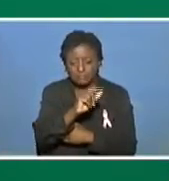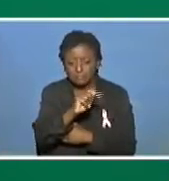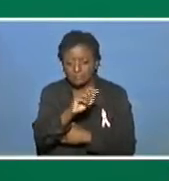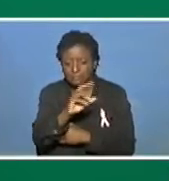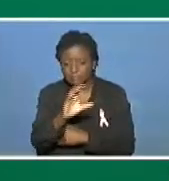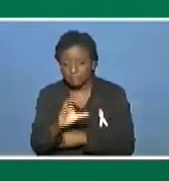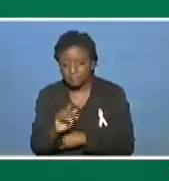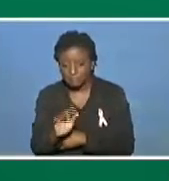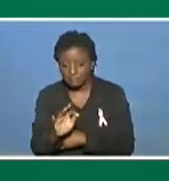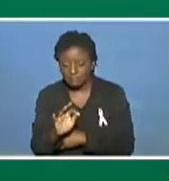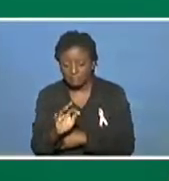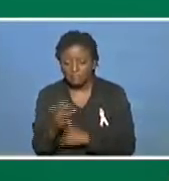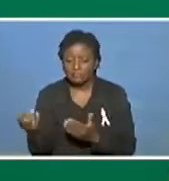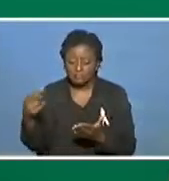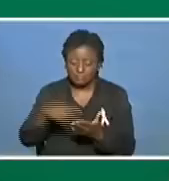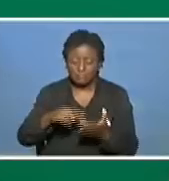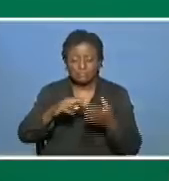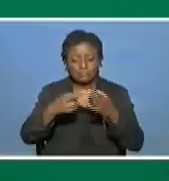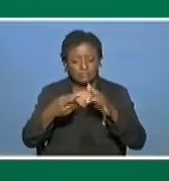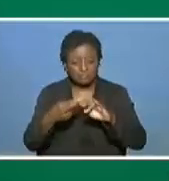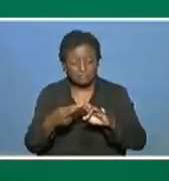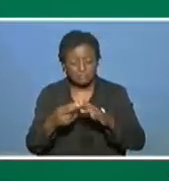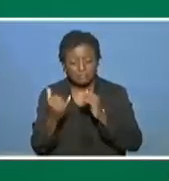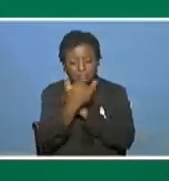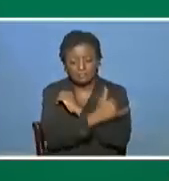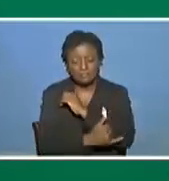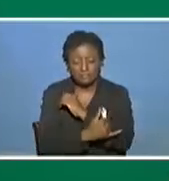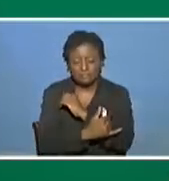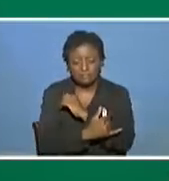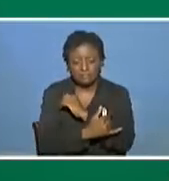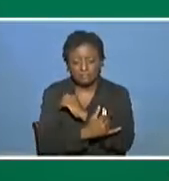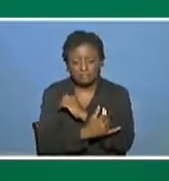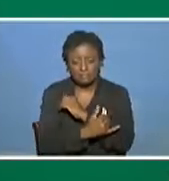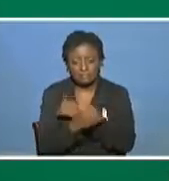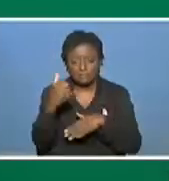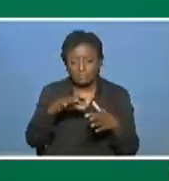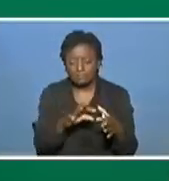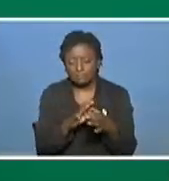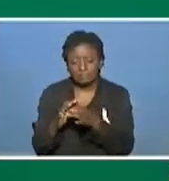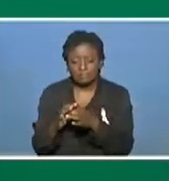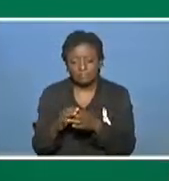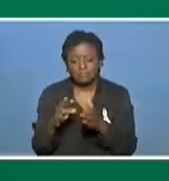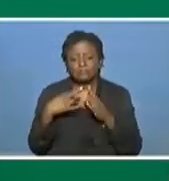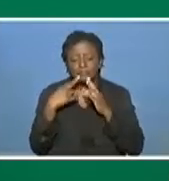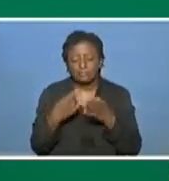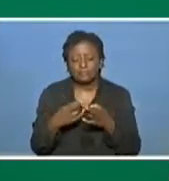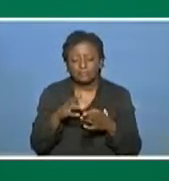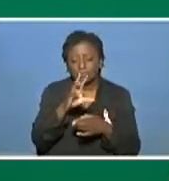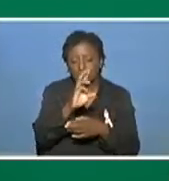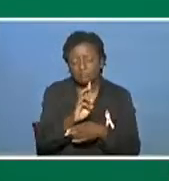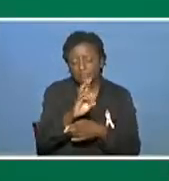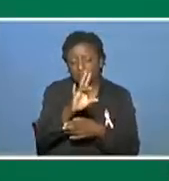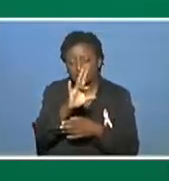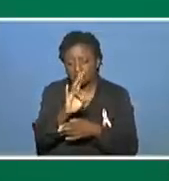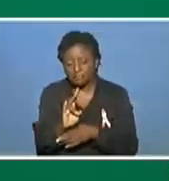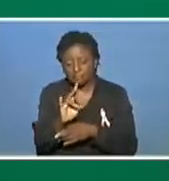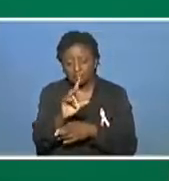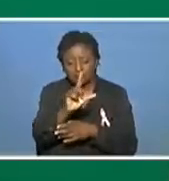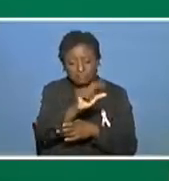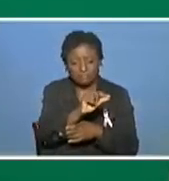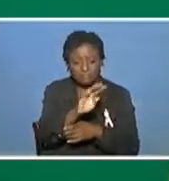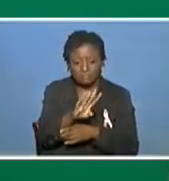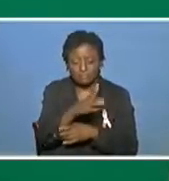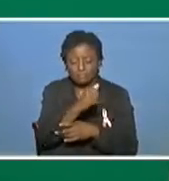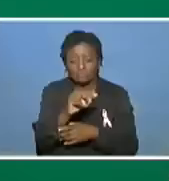has re-rated the country in relation to recommendations 6, 7, 24, and